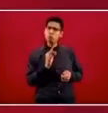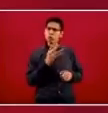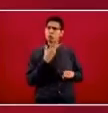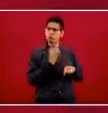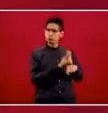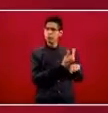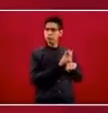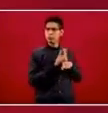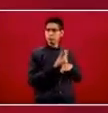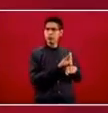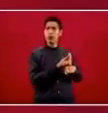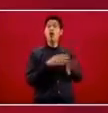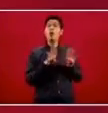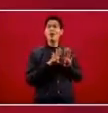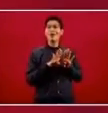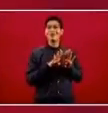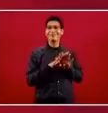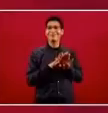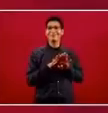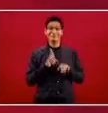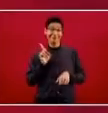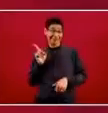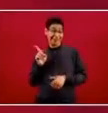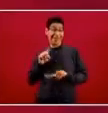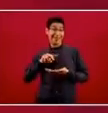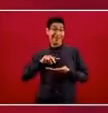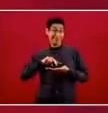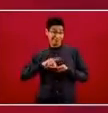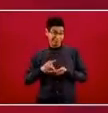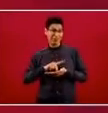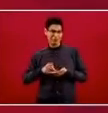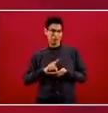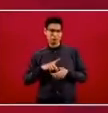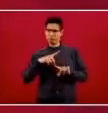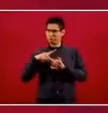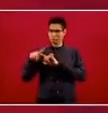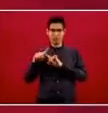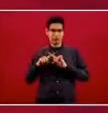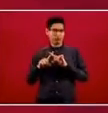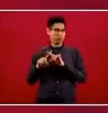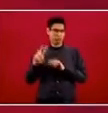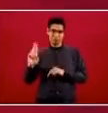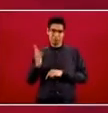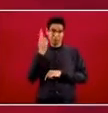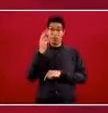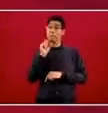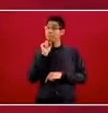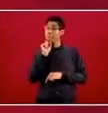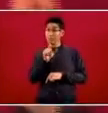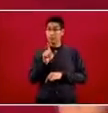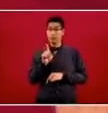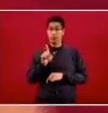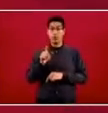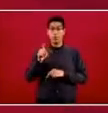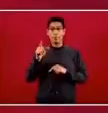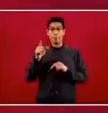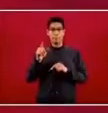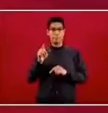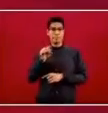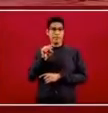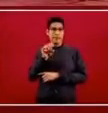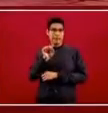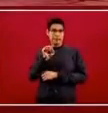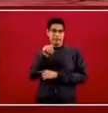failure. But with the help of engineers from different academic institutions and from the Navy as